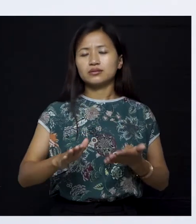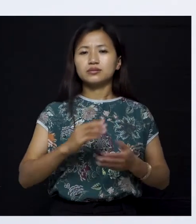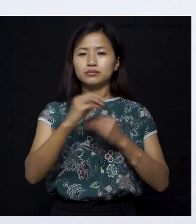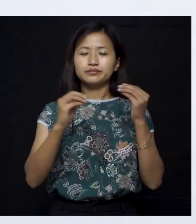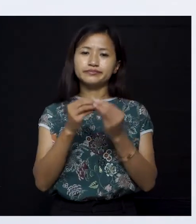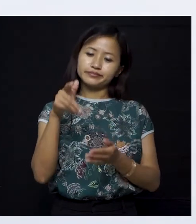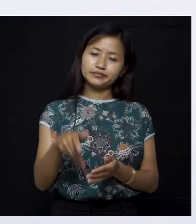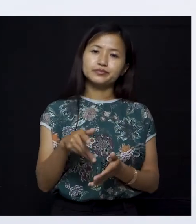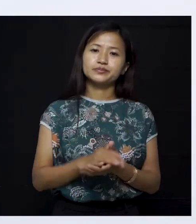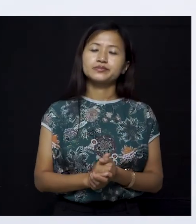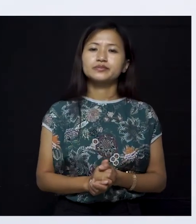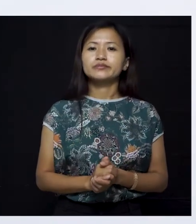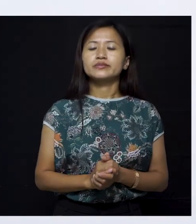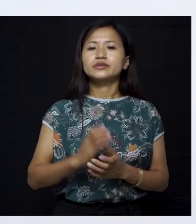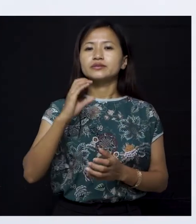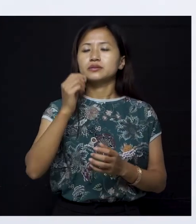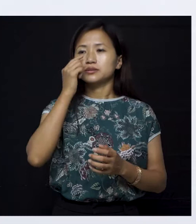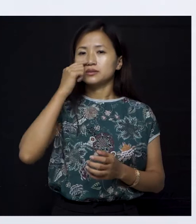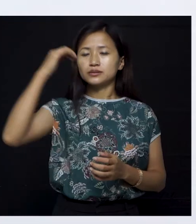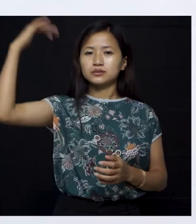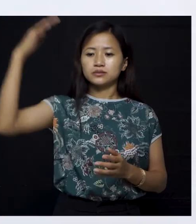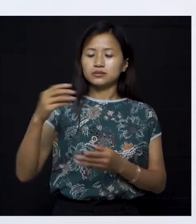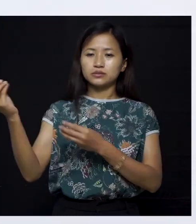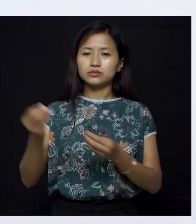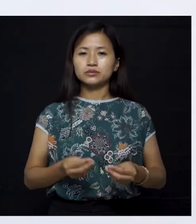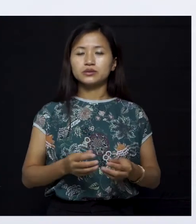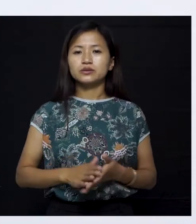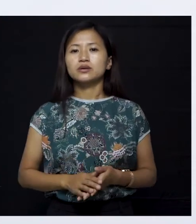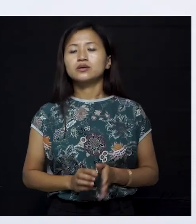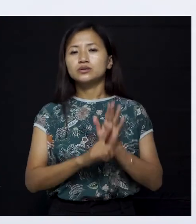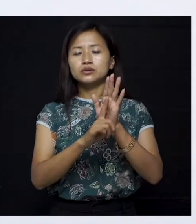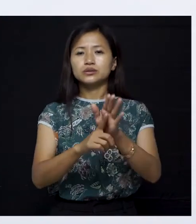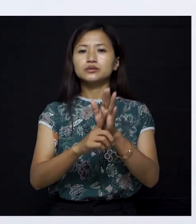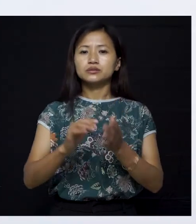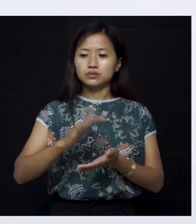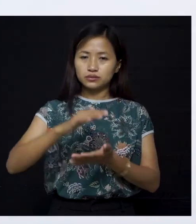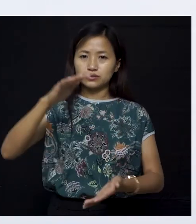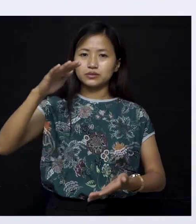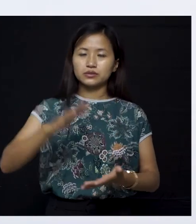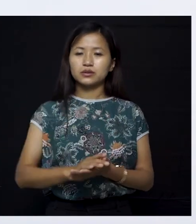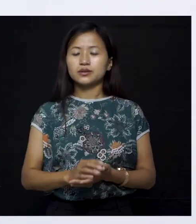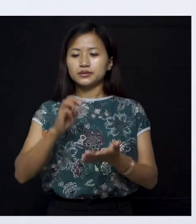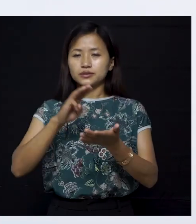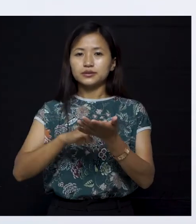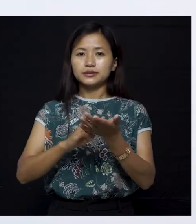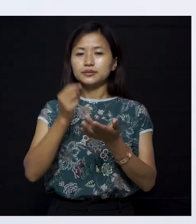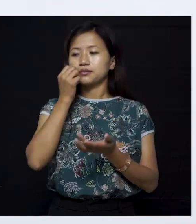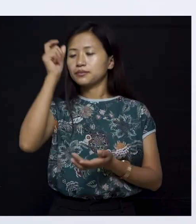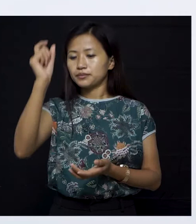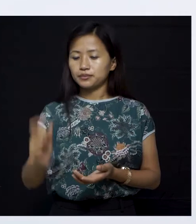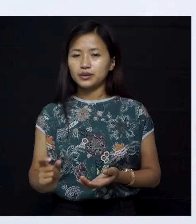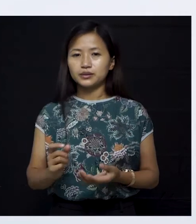So Kathleen just brought the clothes, the bundle of clothes, and showed it to mother that it is Michael's body because